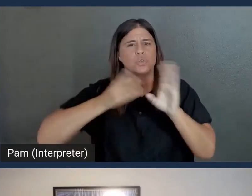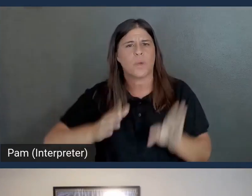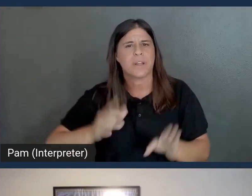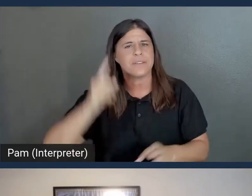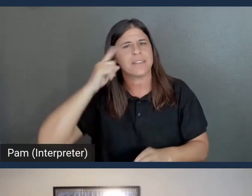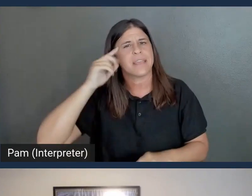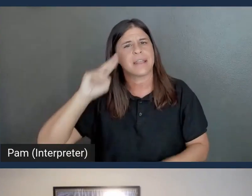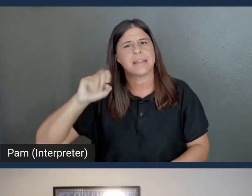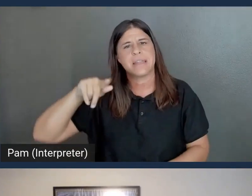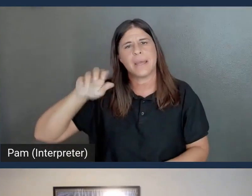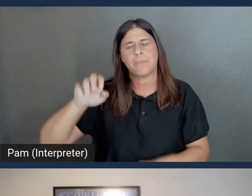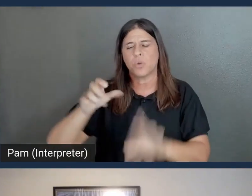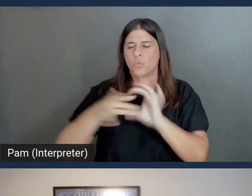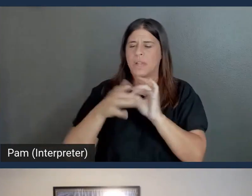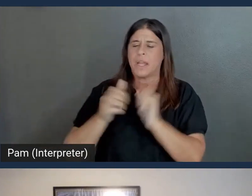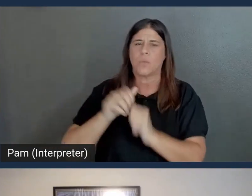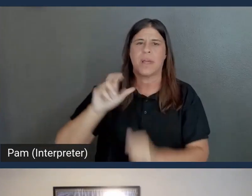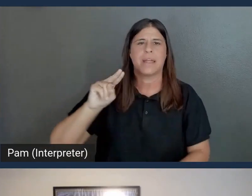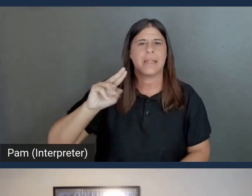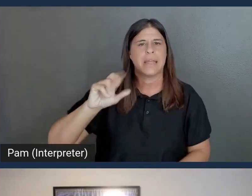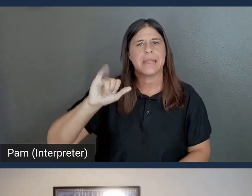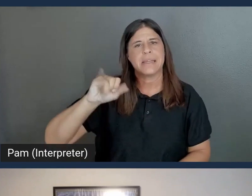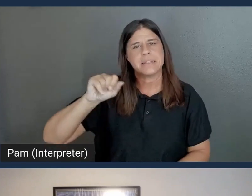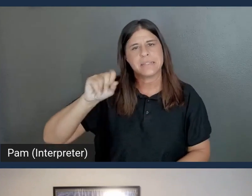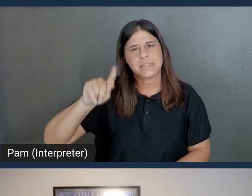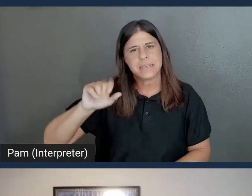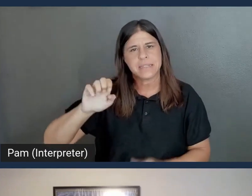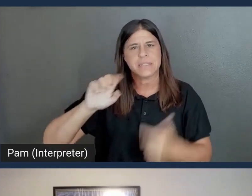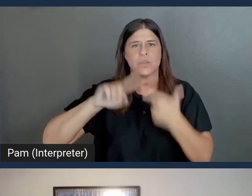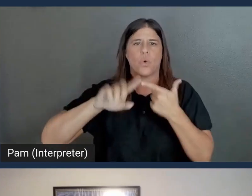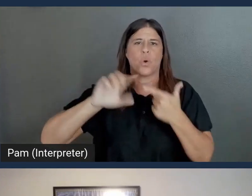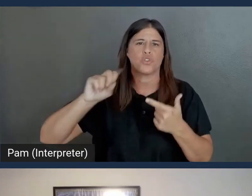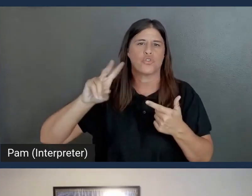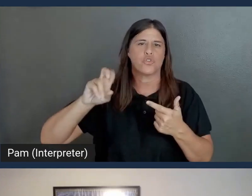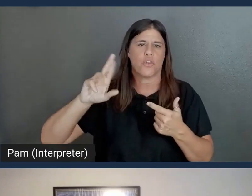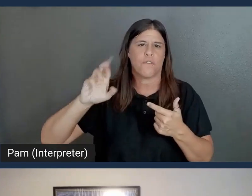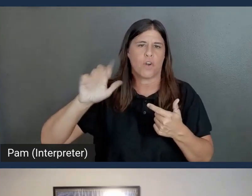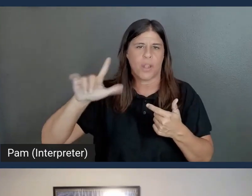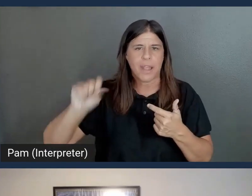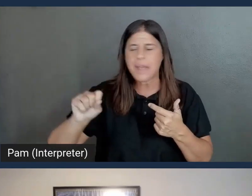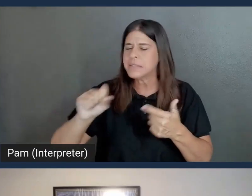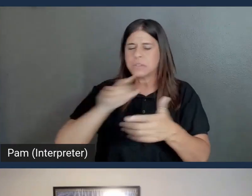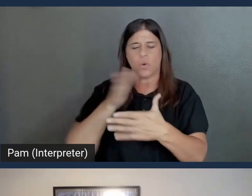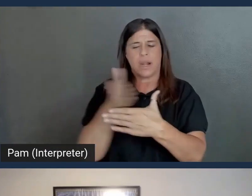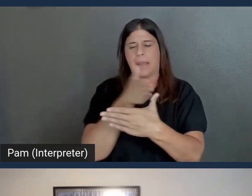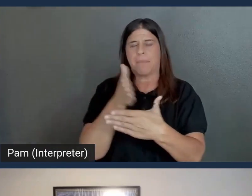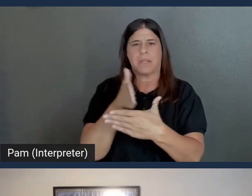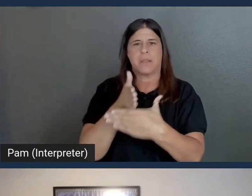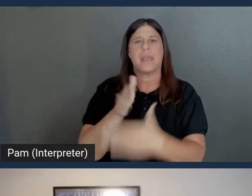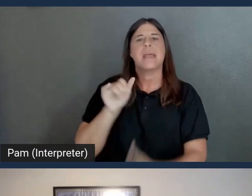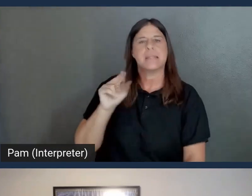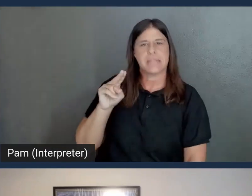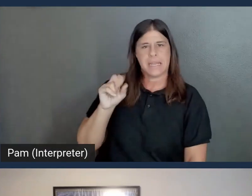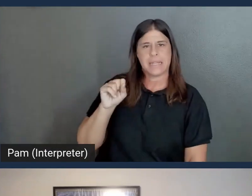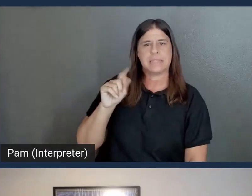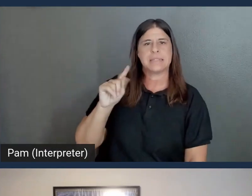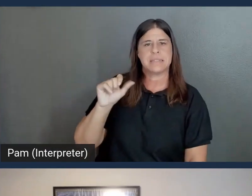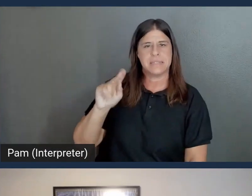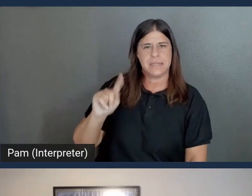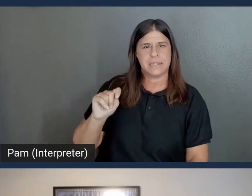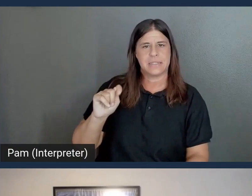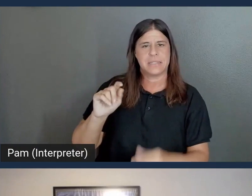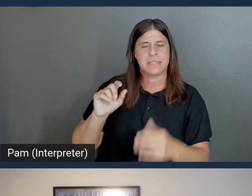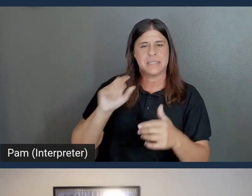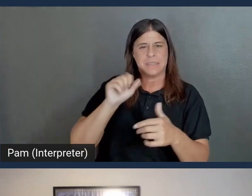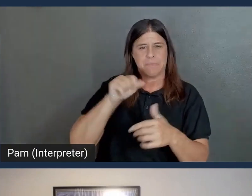kind of instance-based or serverless or somewhere in between? Yeah, it's an instance-based database. So you basically do specify kind